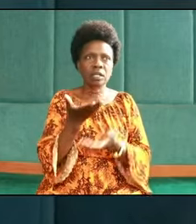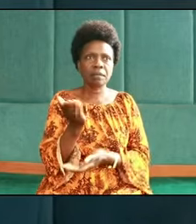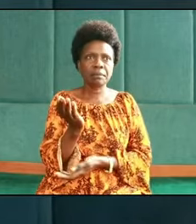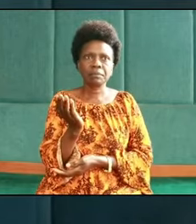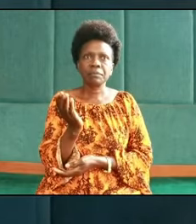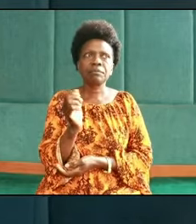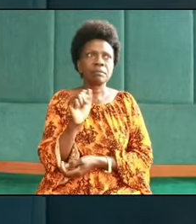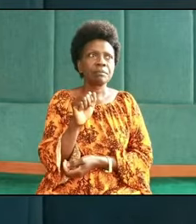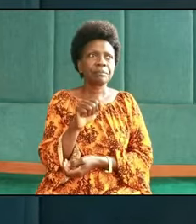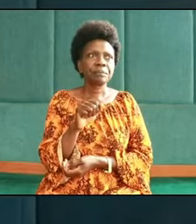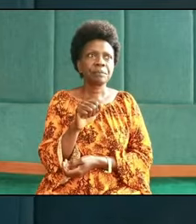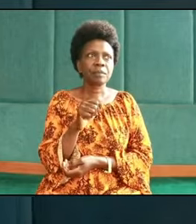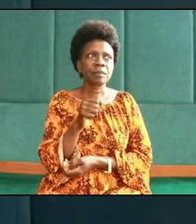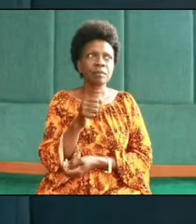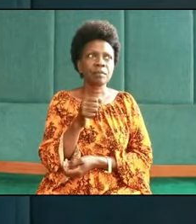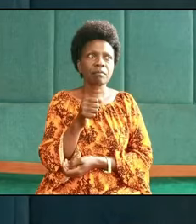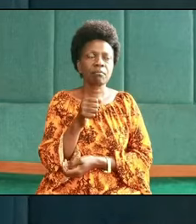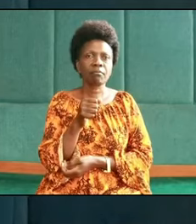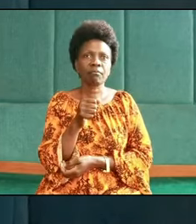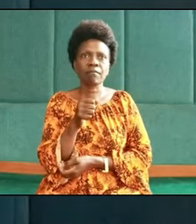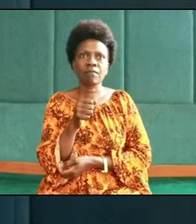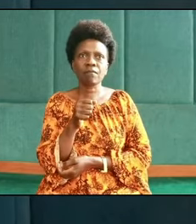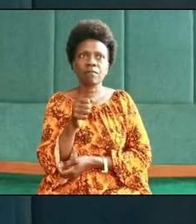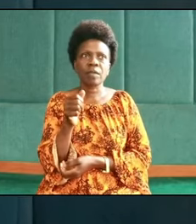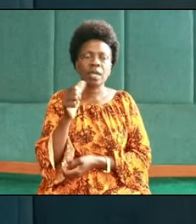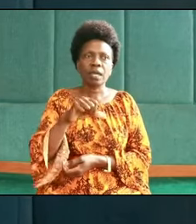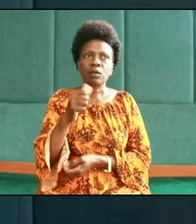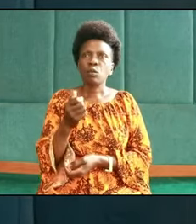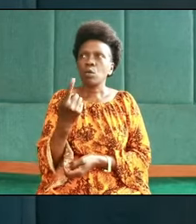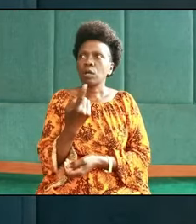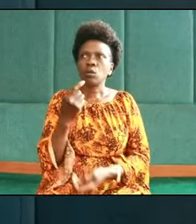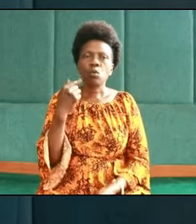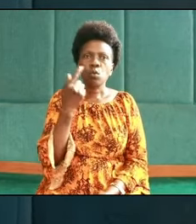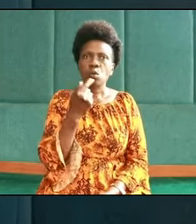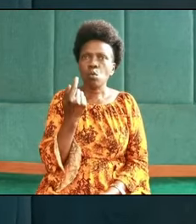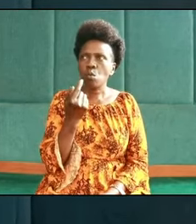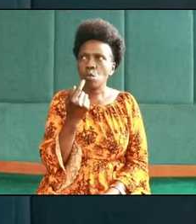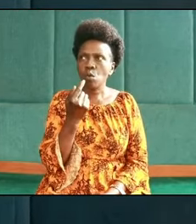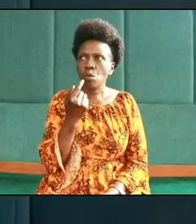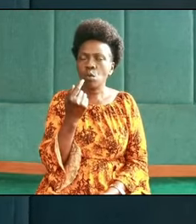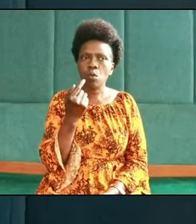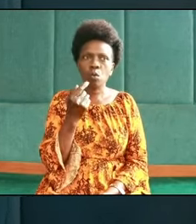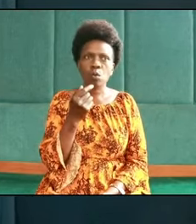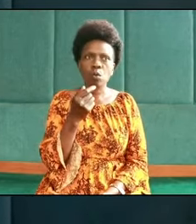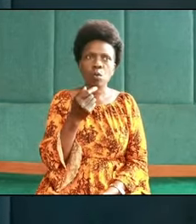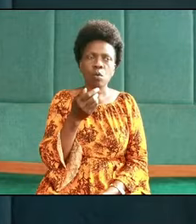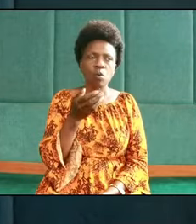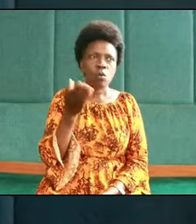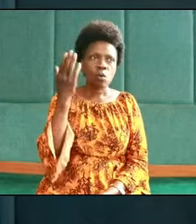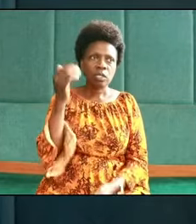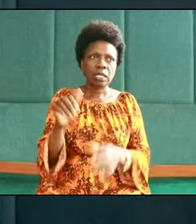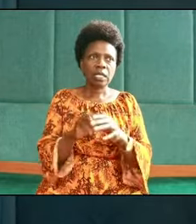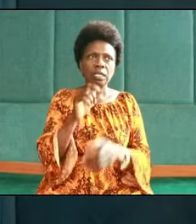are they resting? Are you there? Anyone who was in TZ, Tanzania, and Dar